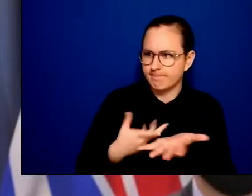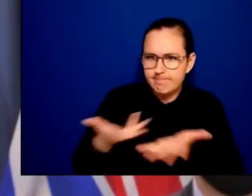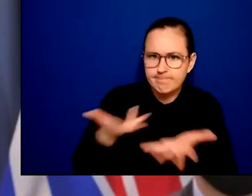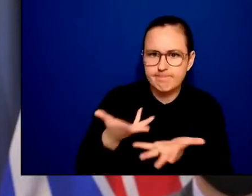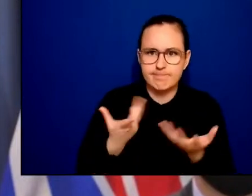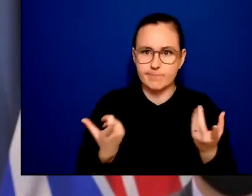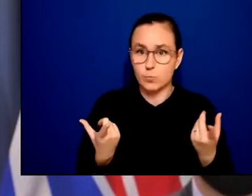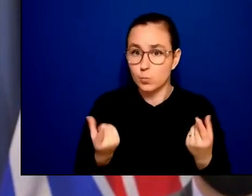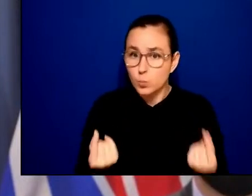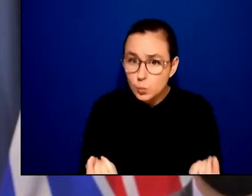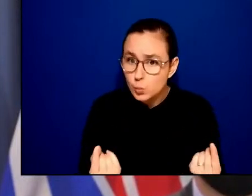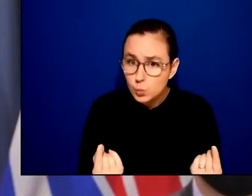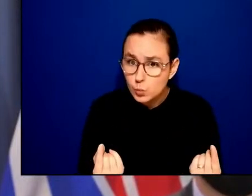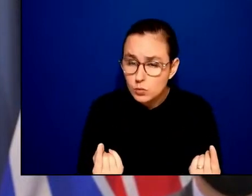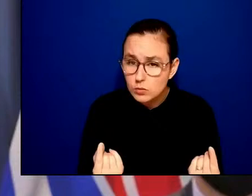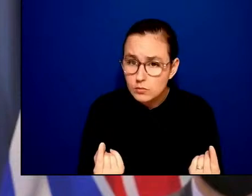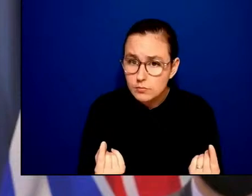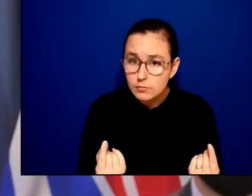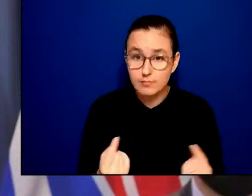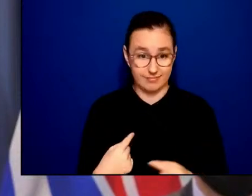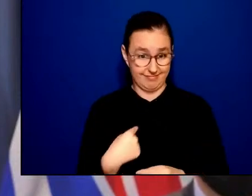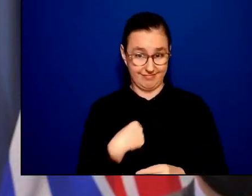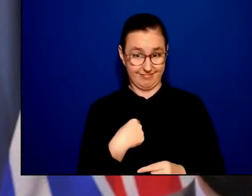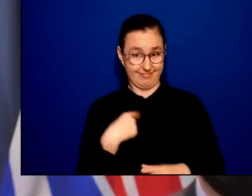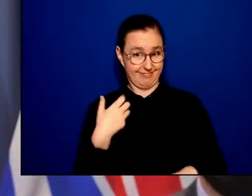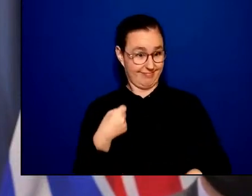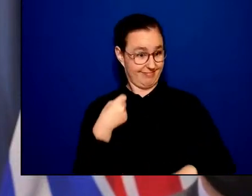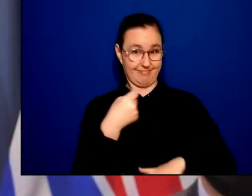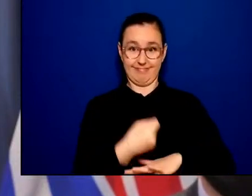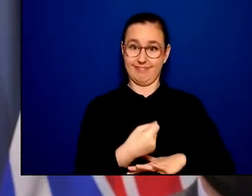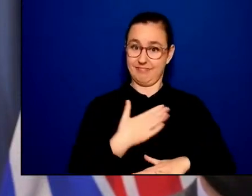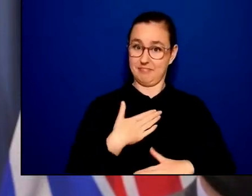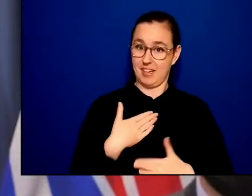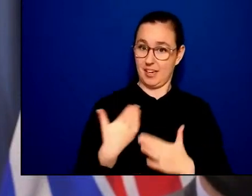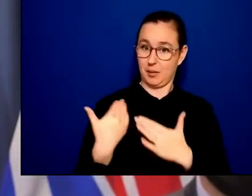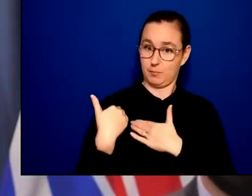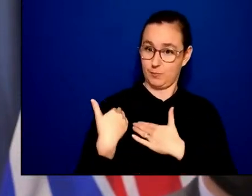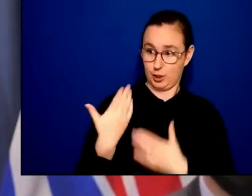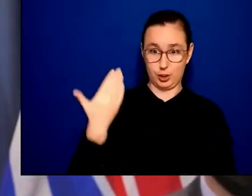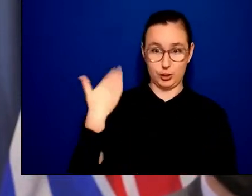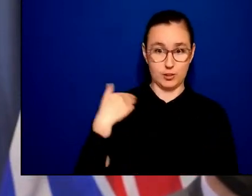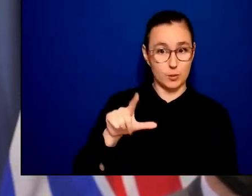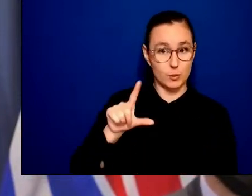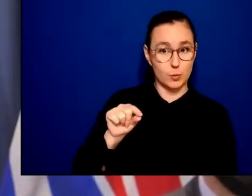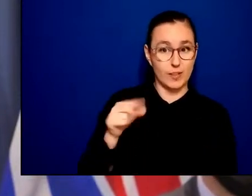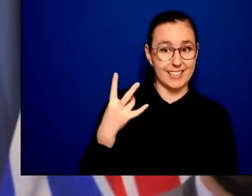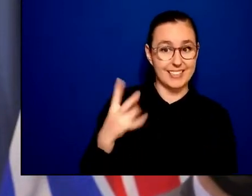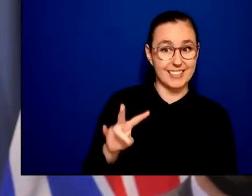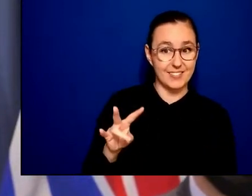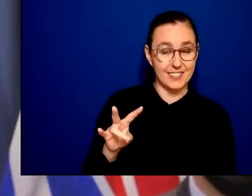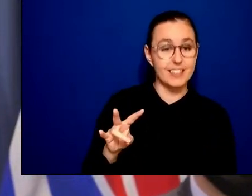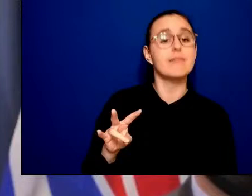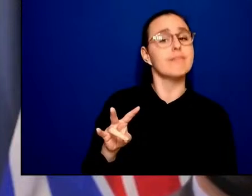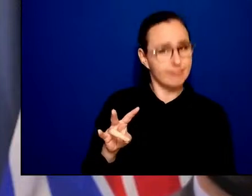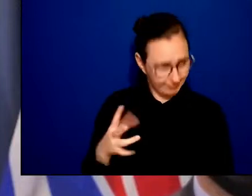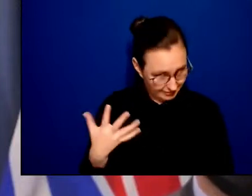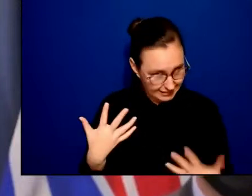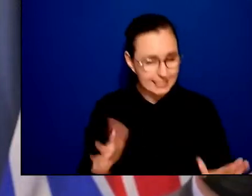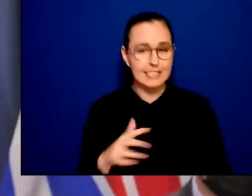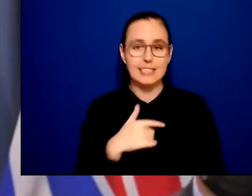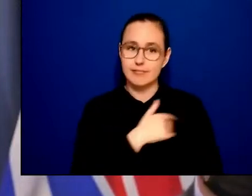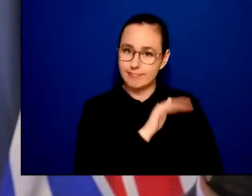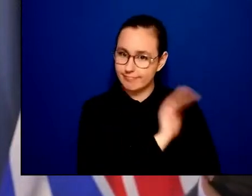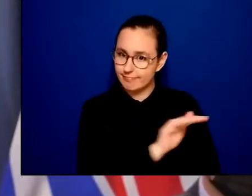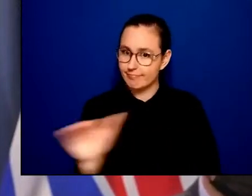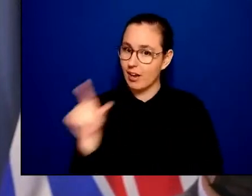appointment to this post in 2017, I had us as a province and our government became